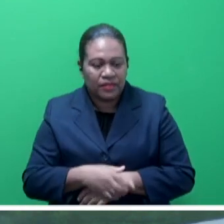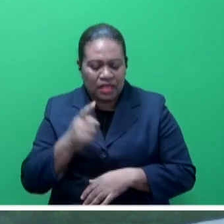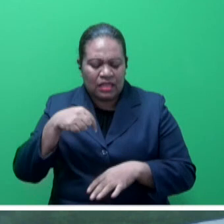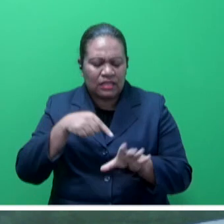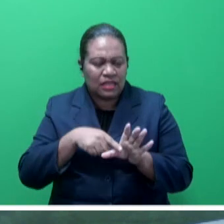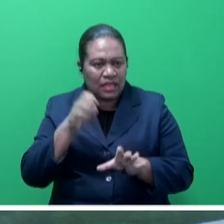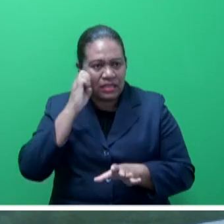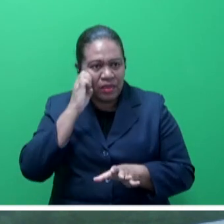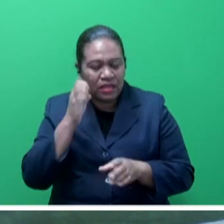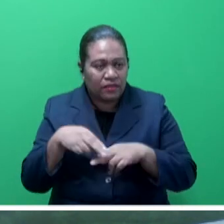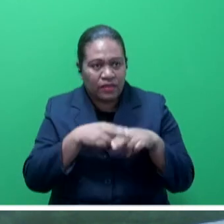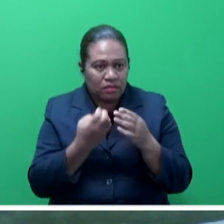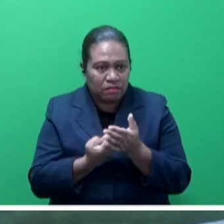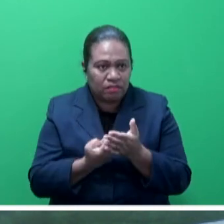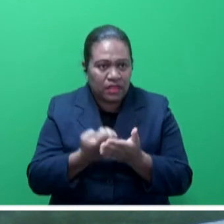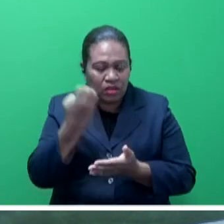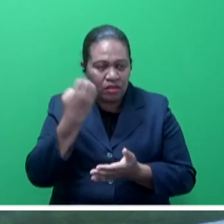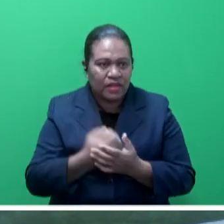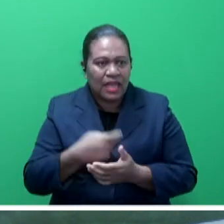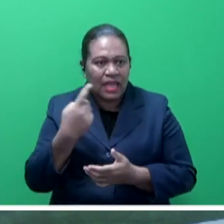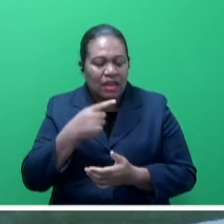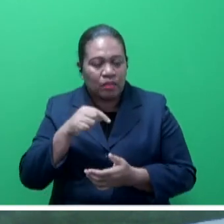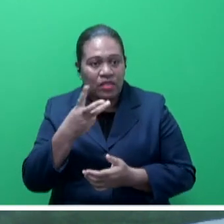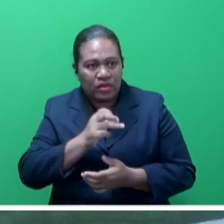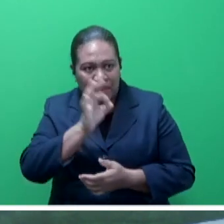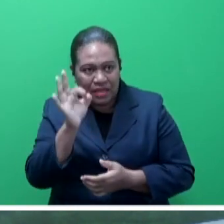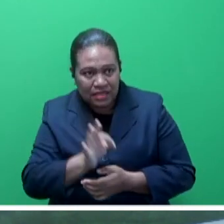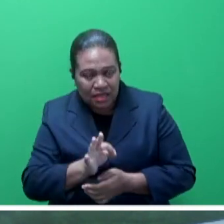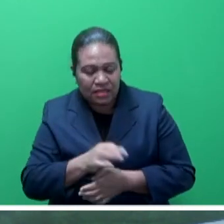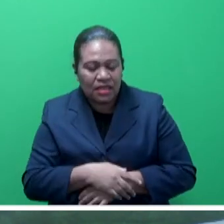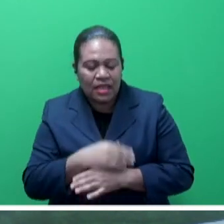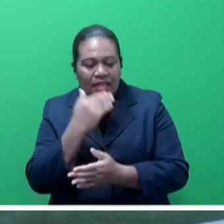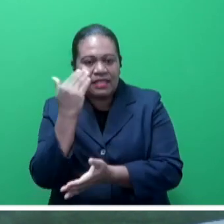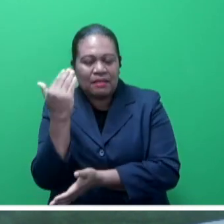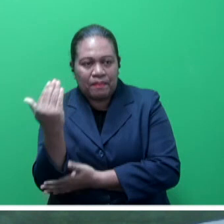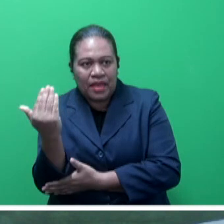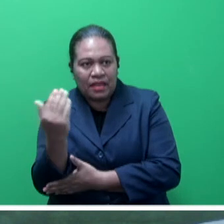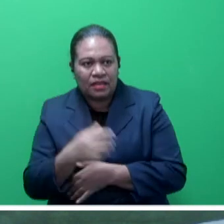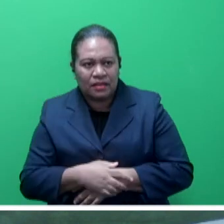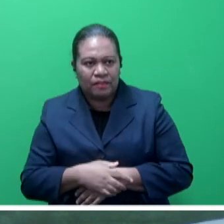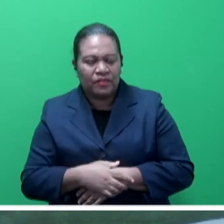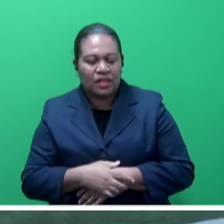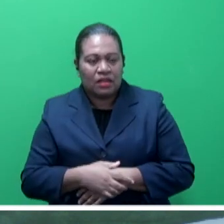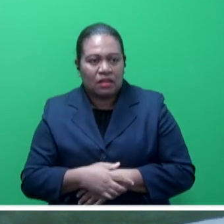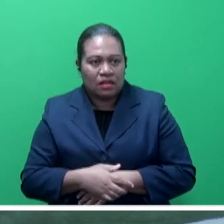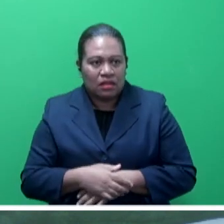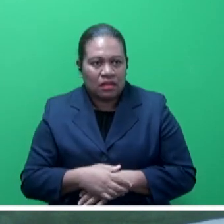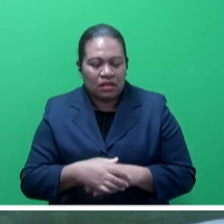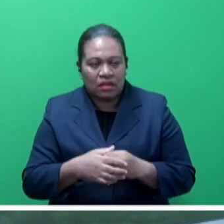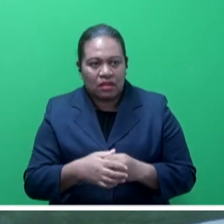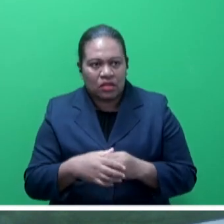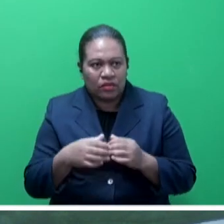expect the Fijian economy to rebound by 11.3%, largely dependent on the assumption of 447,195